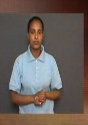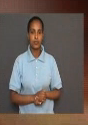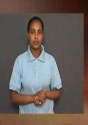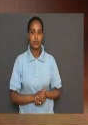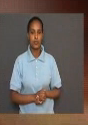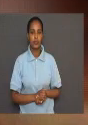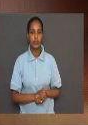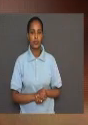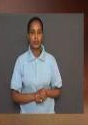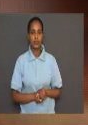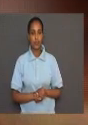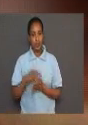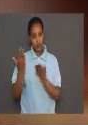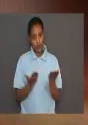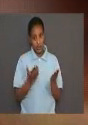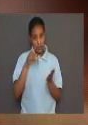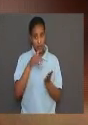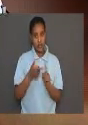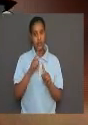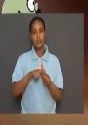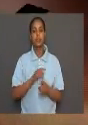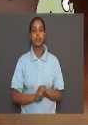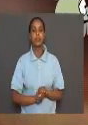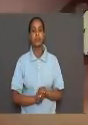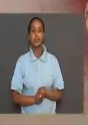Let's get back to our lesson.